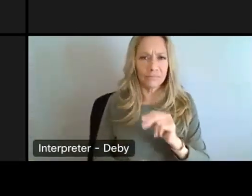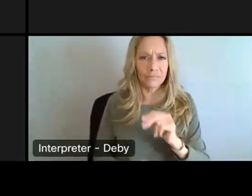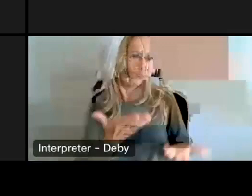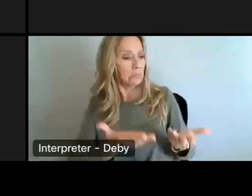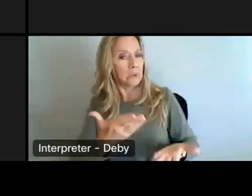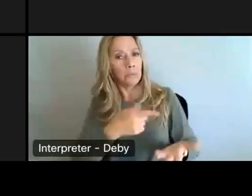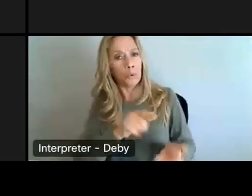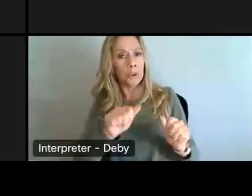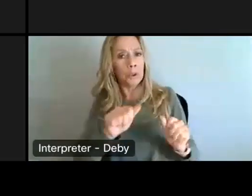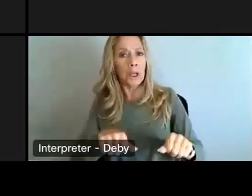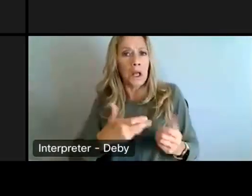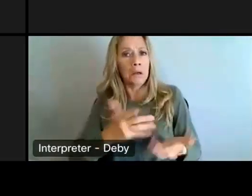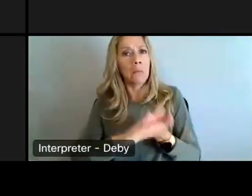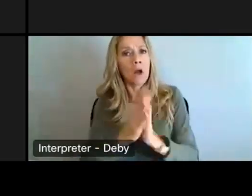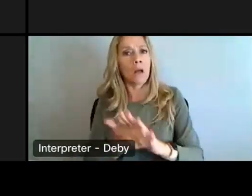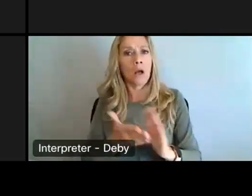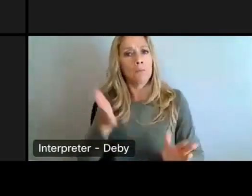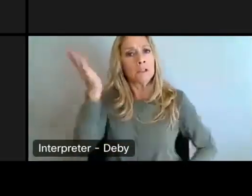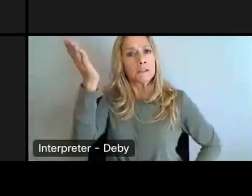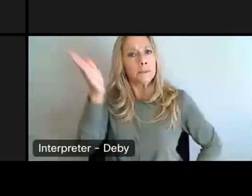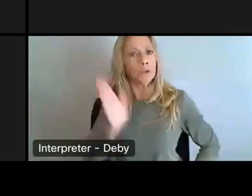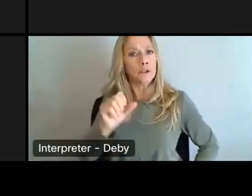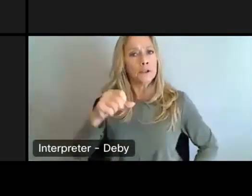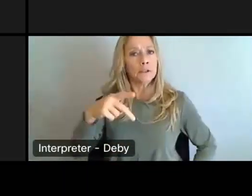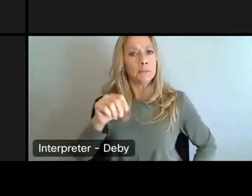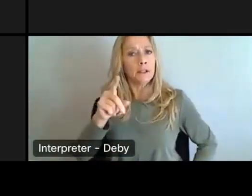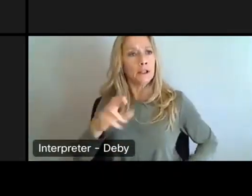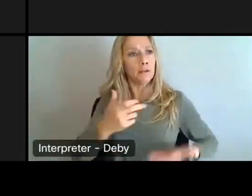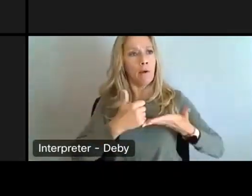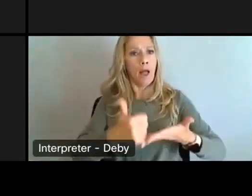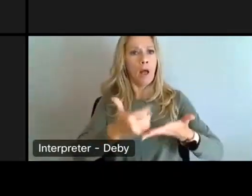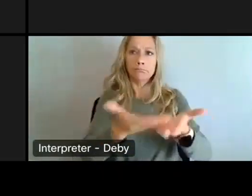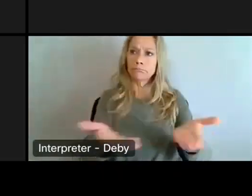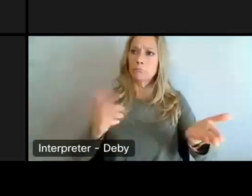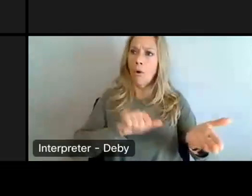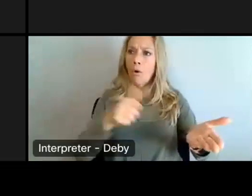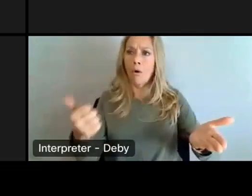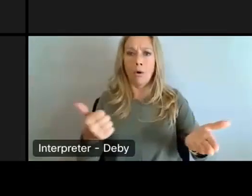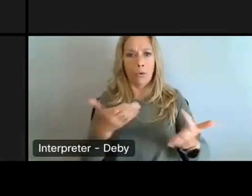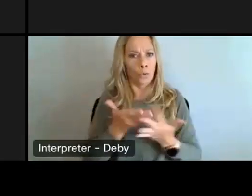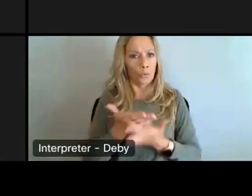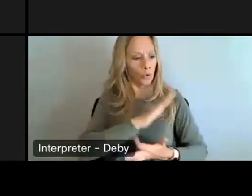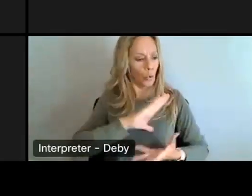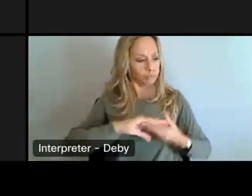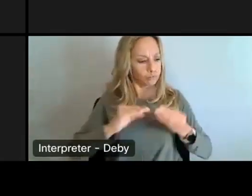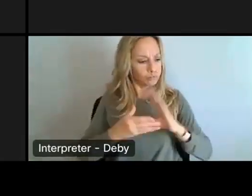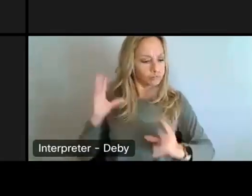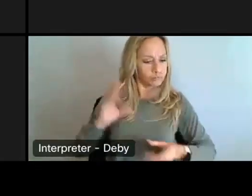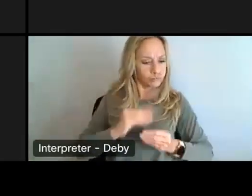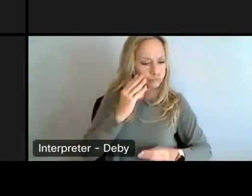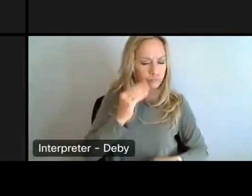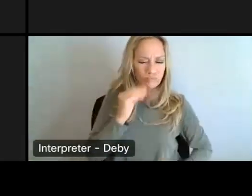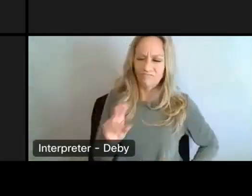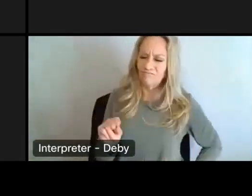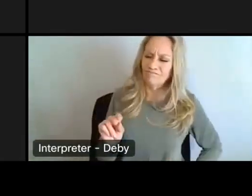you can go become a speaker and help others through your story. And I'm like, well, I really can't do that either